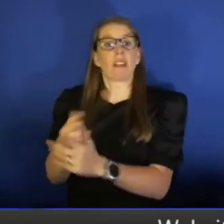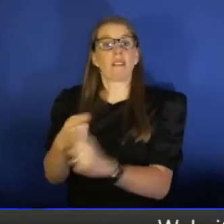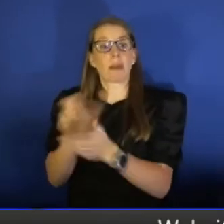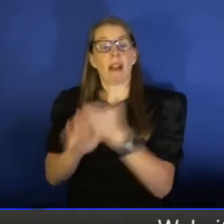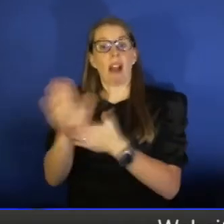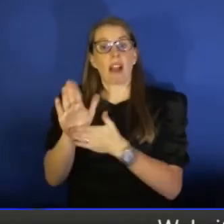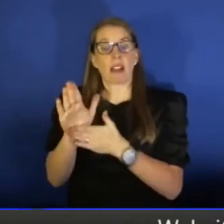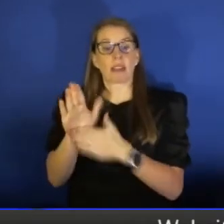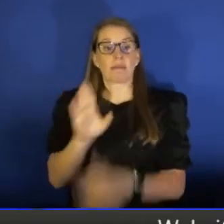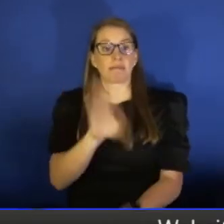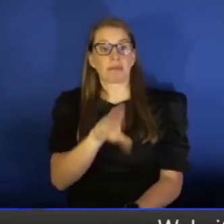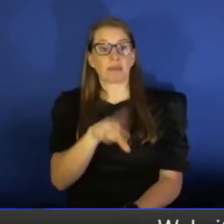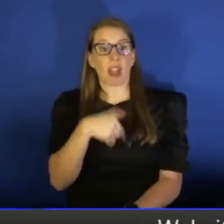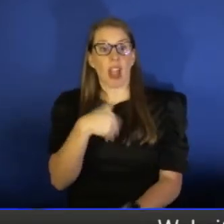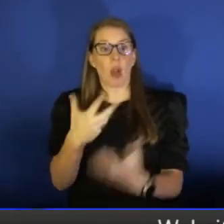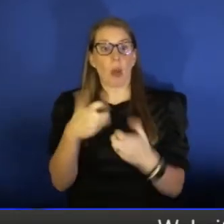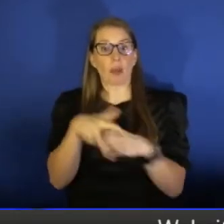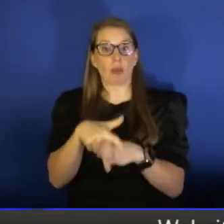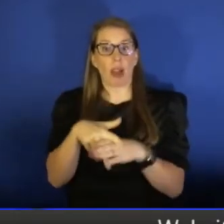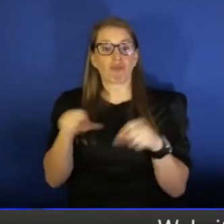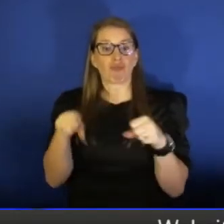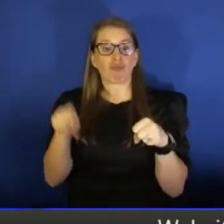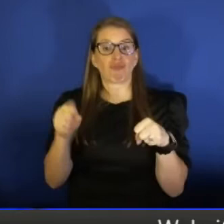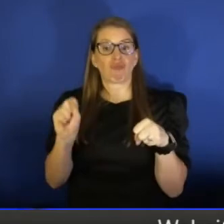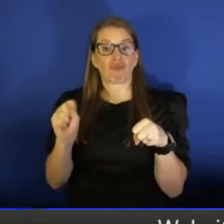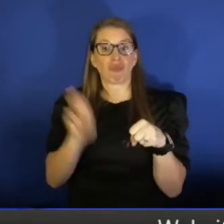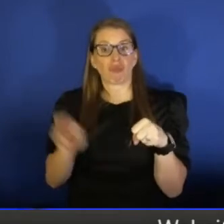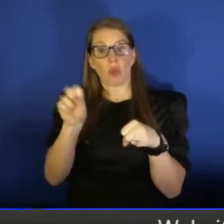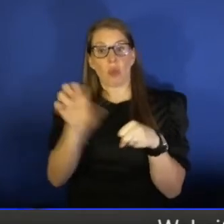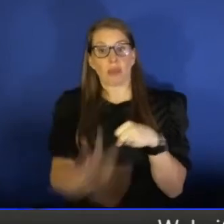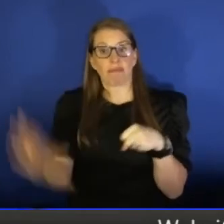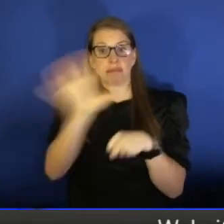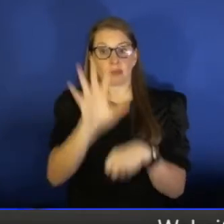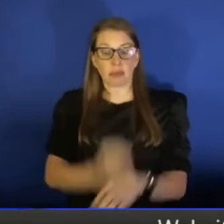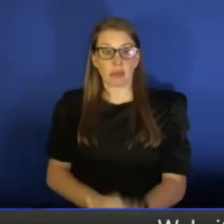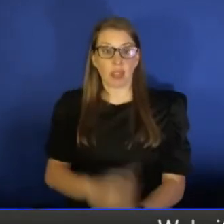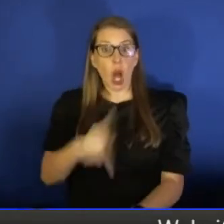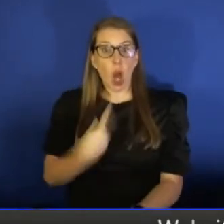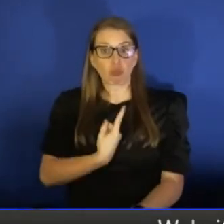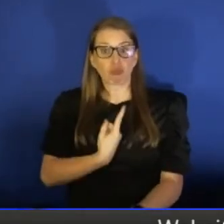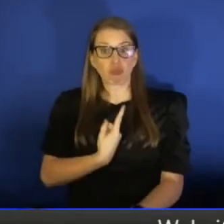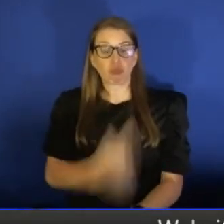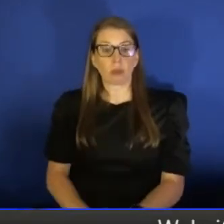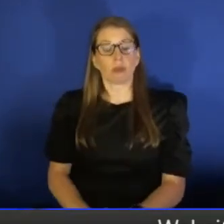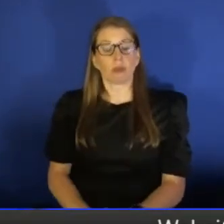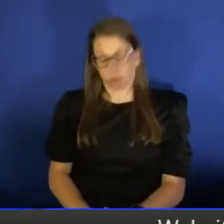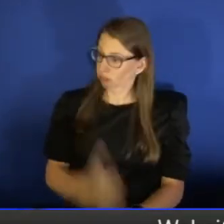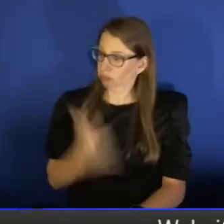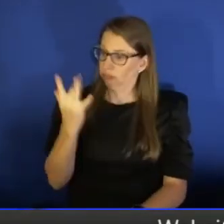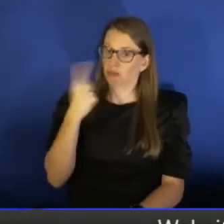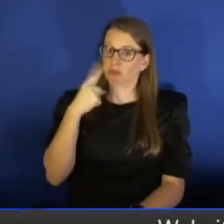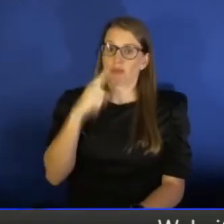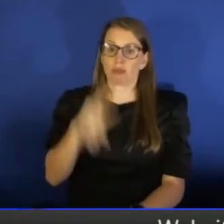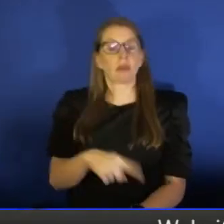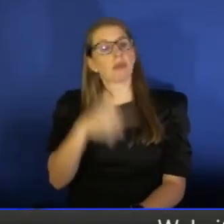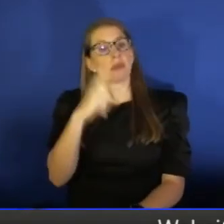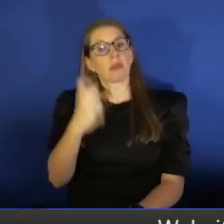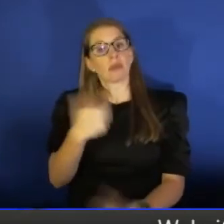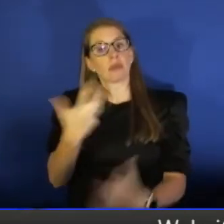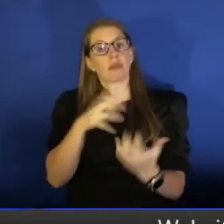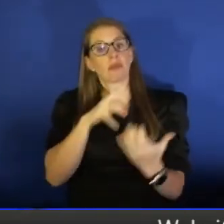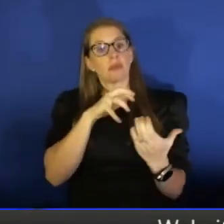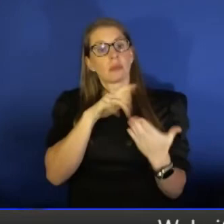said, I want to ride my motorcycle around the United States of America alone. And I said, why do you want to do that? He said, because I want to study